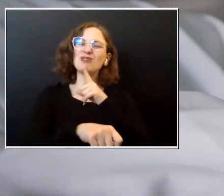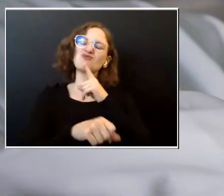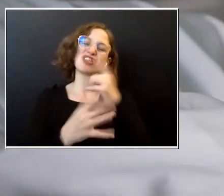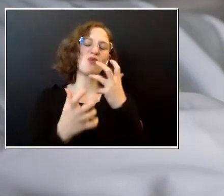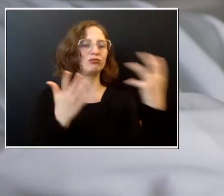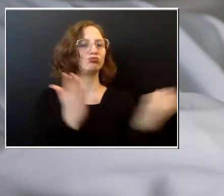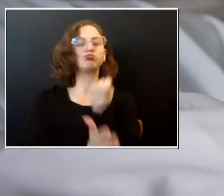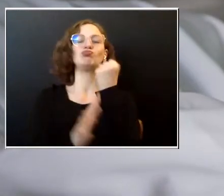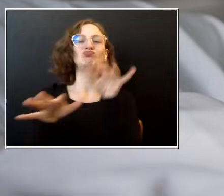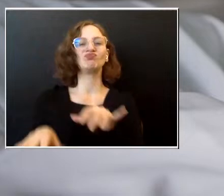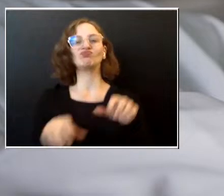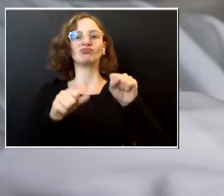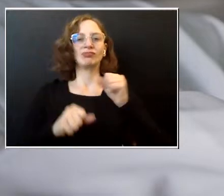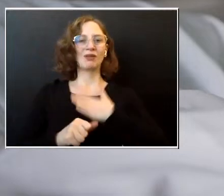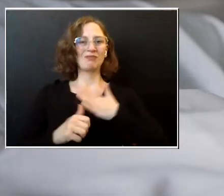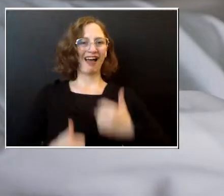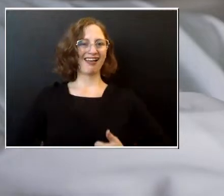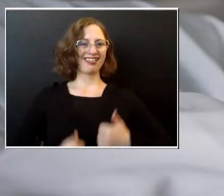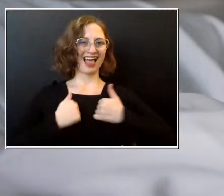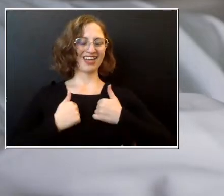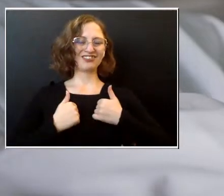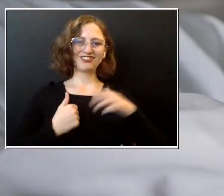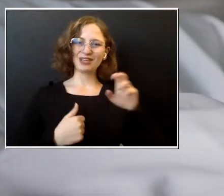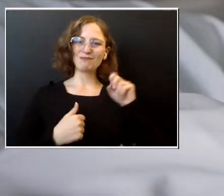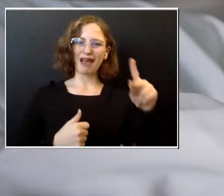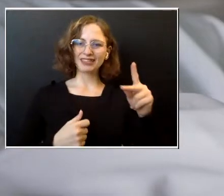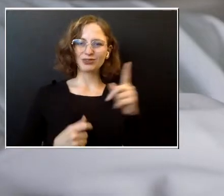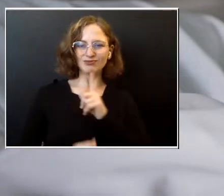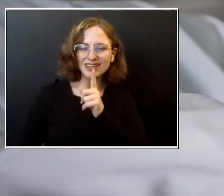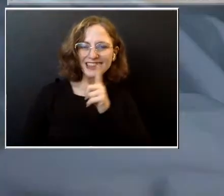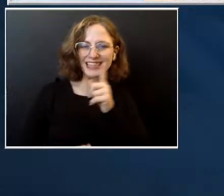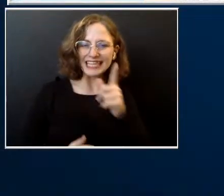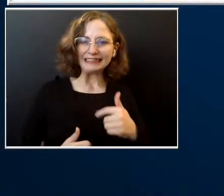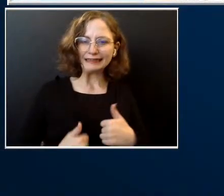and live again.